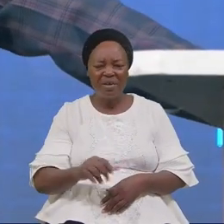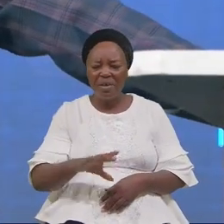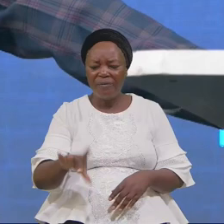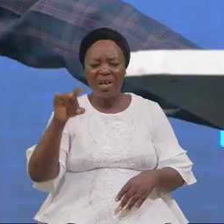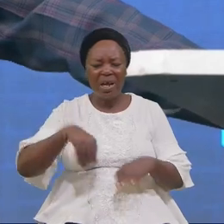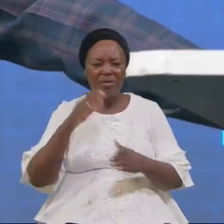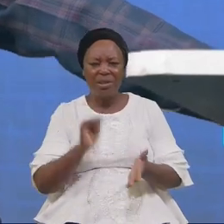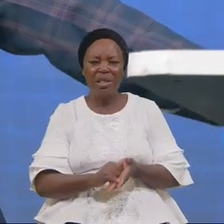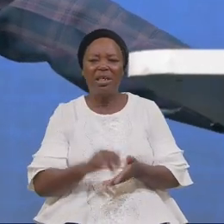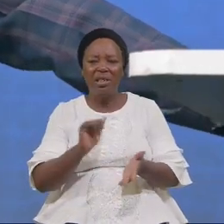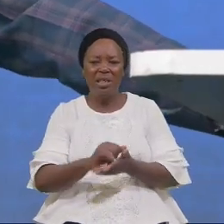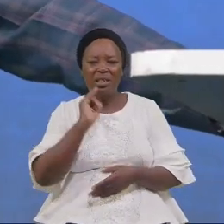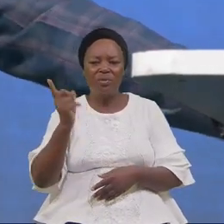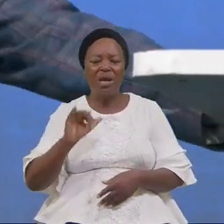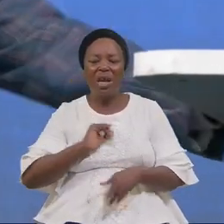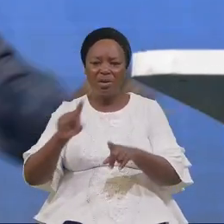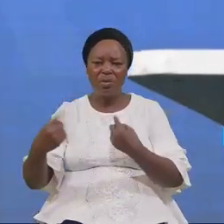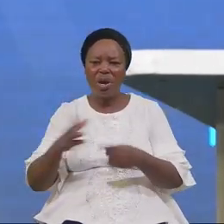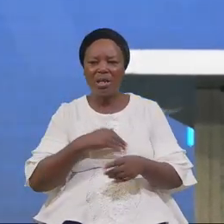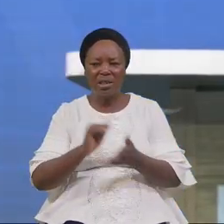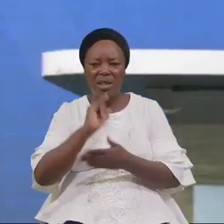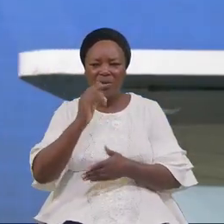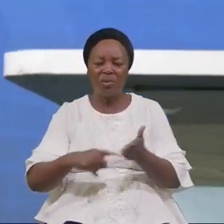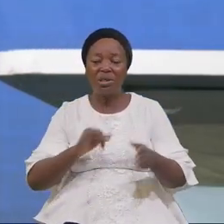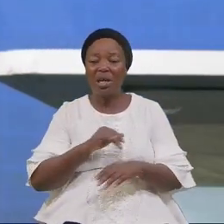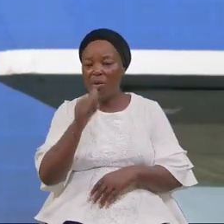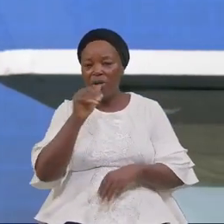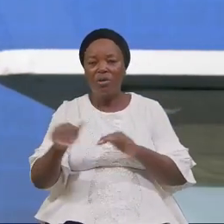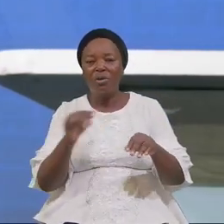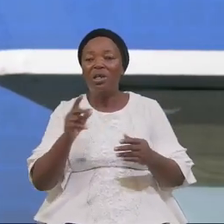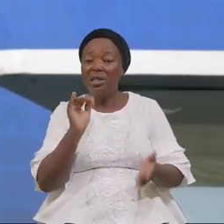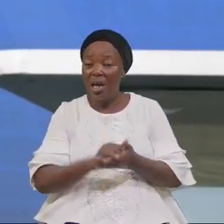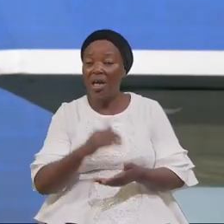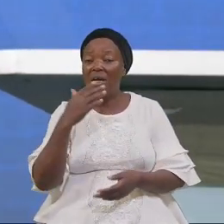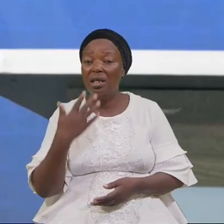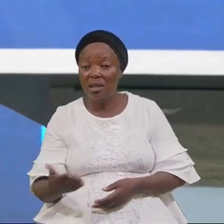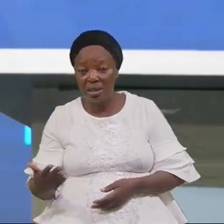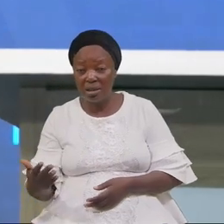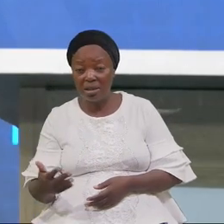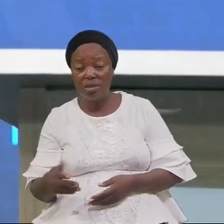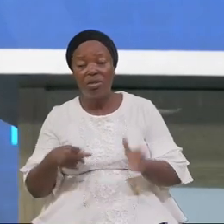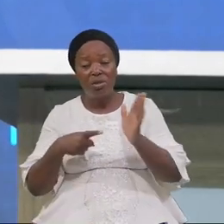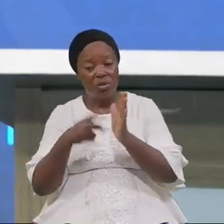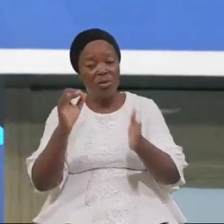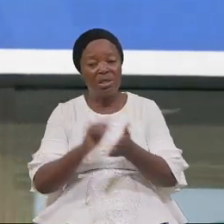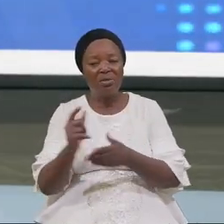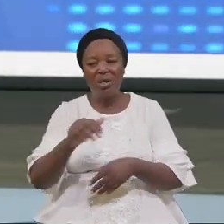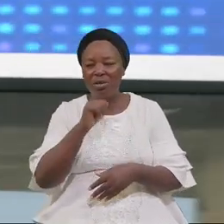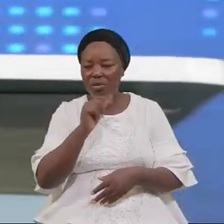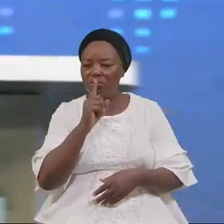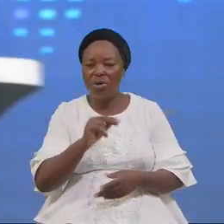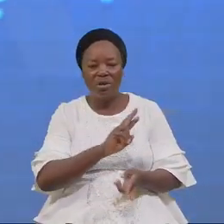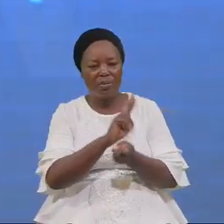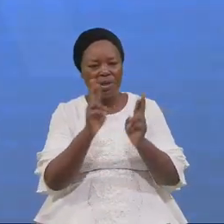where I'm going and that's what I've been doing, that thing shows that you have not really repented. When